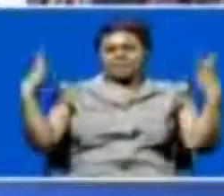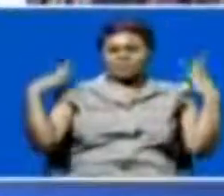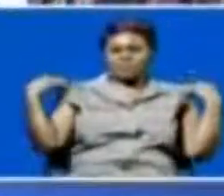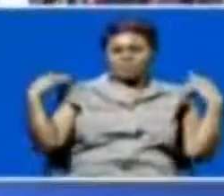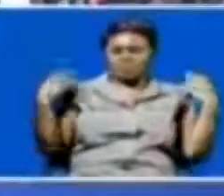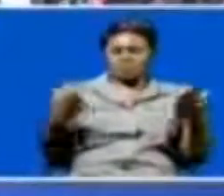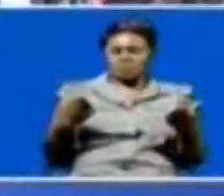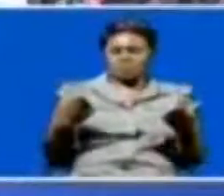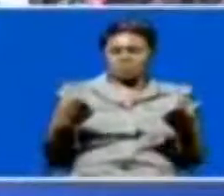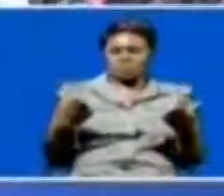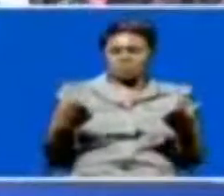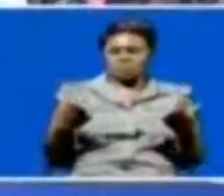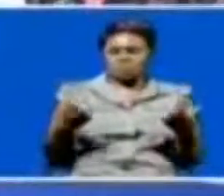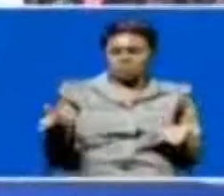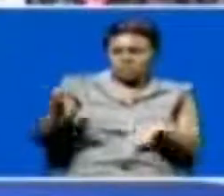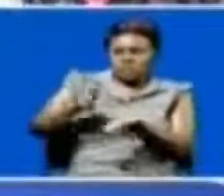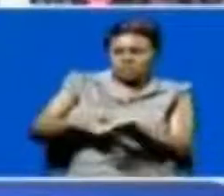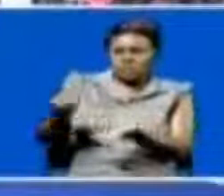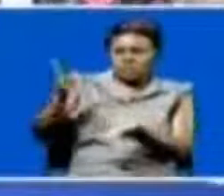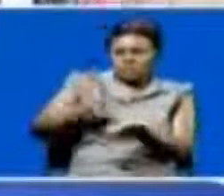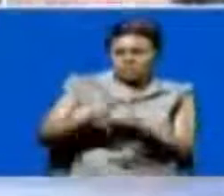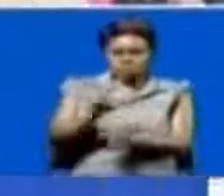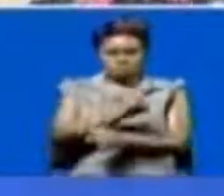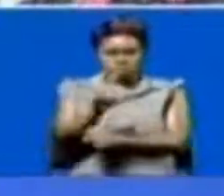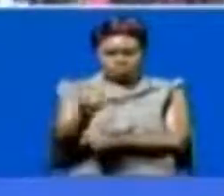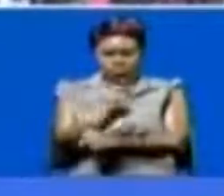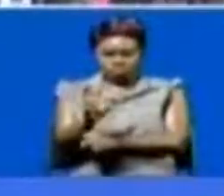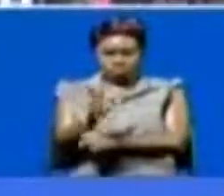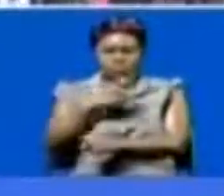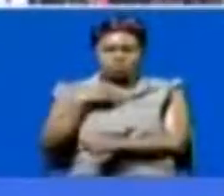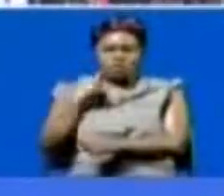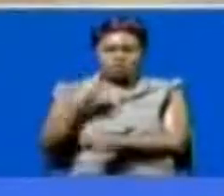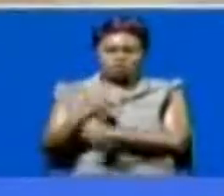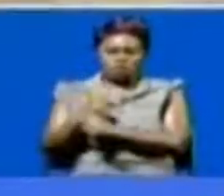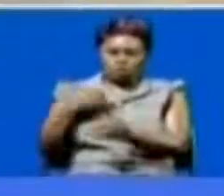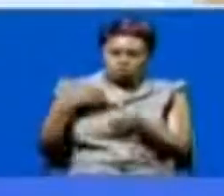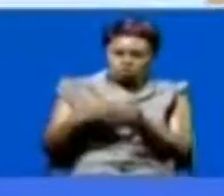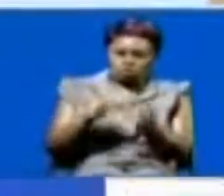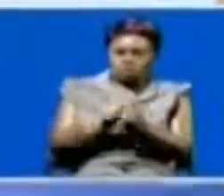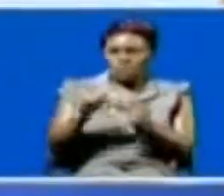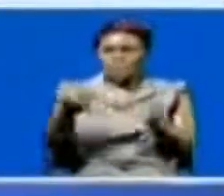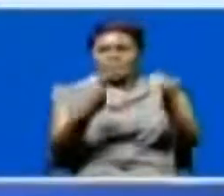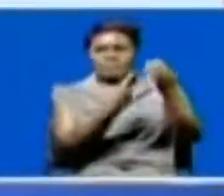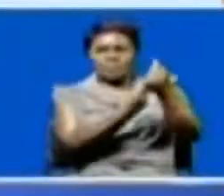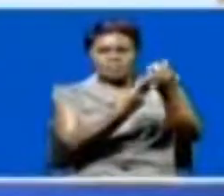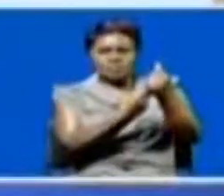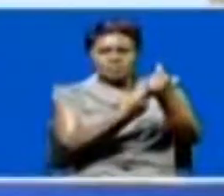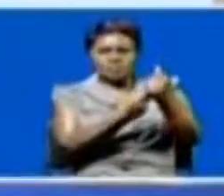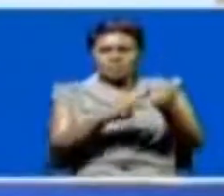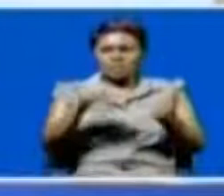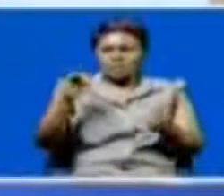out is registration and assessment. And we are working closely with other partners, like the